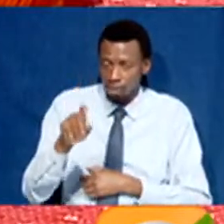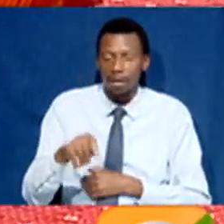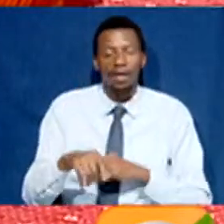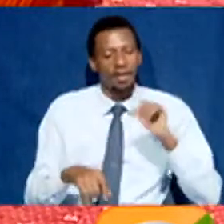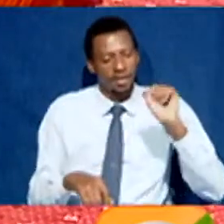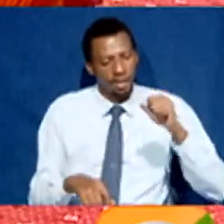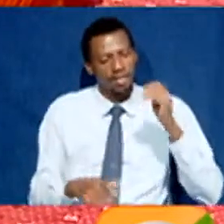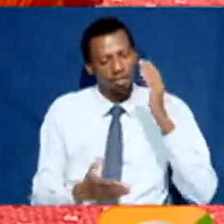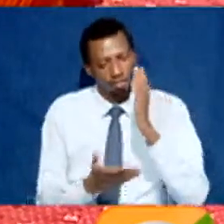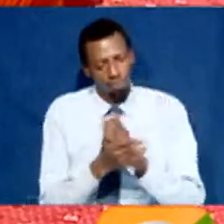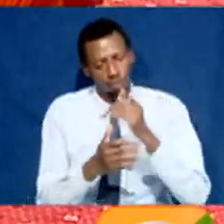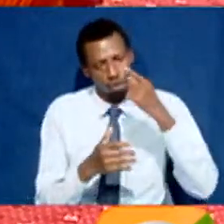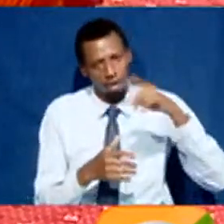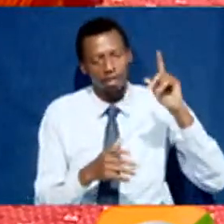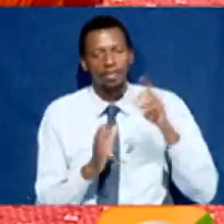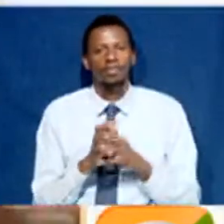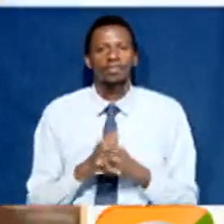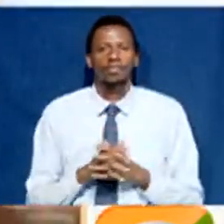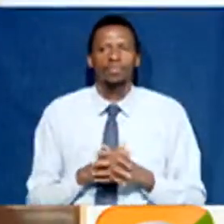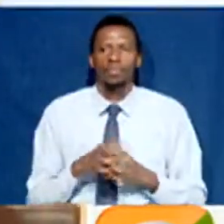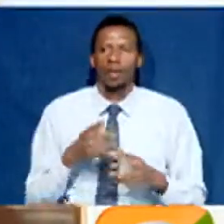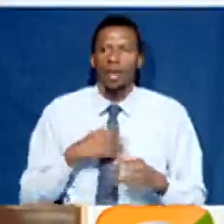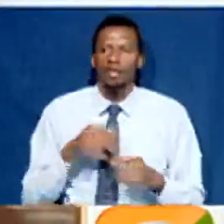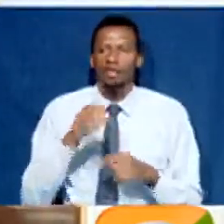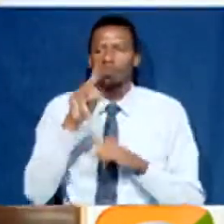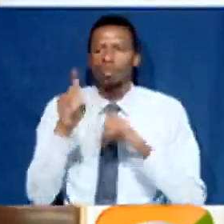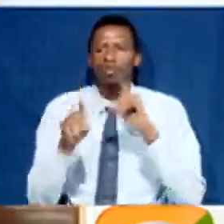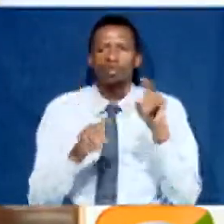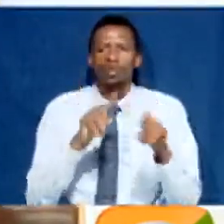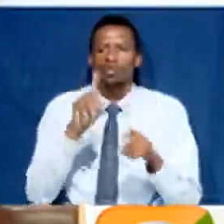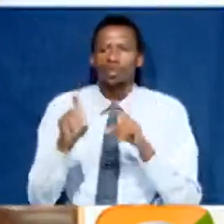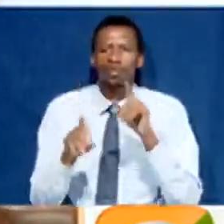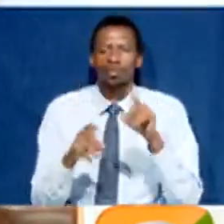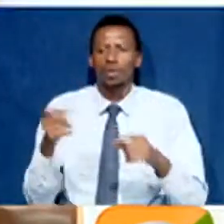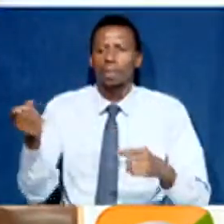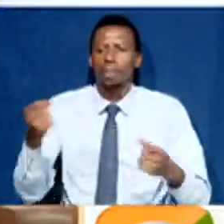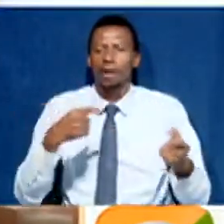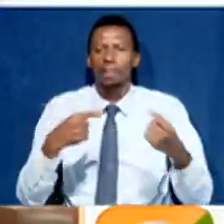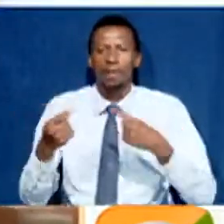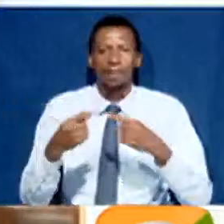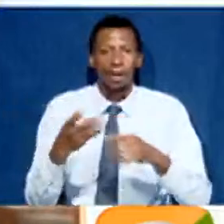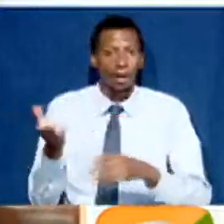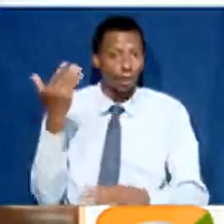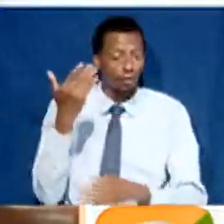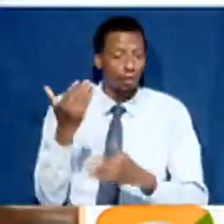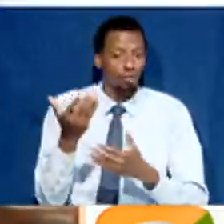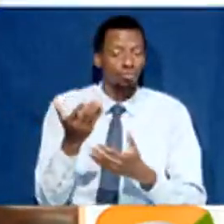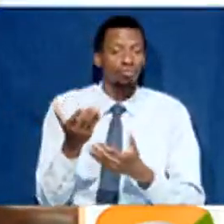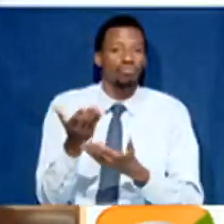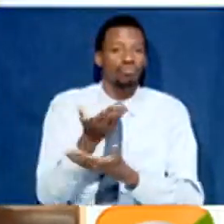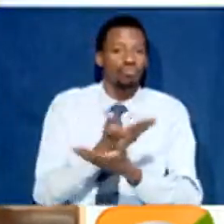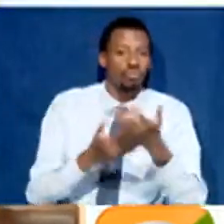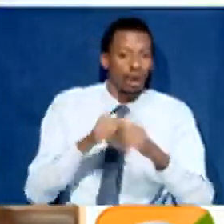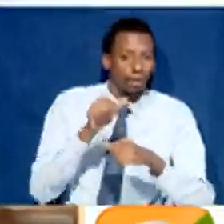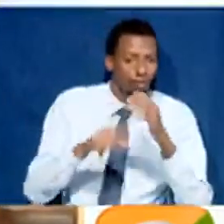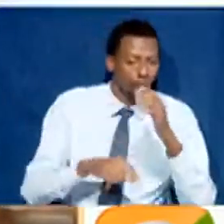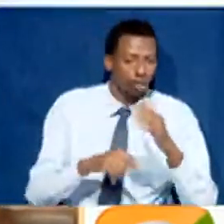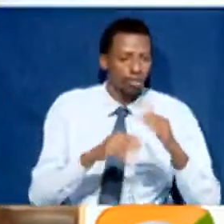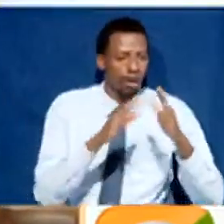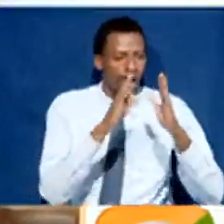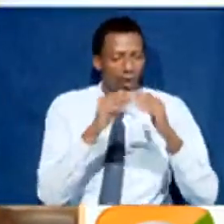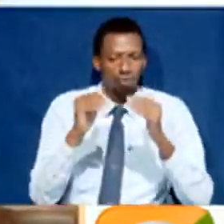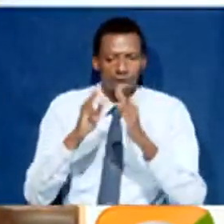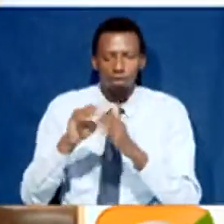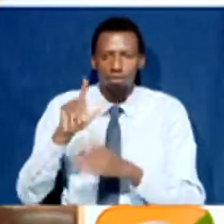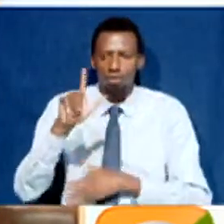conversations and many questions that are coming in, including one who is asking that back to our earlier conversation about the housing levy and